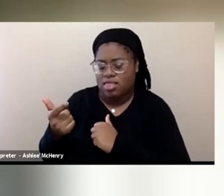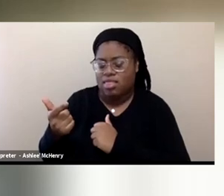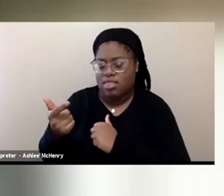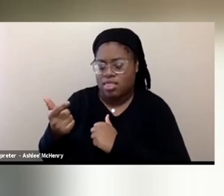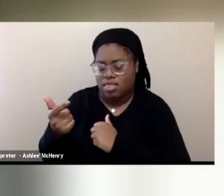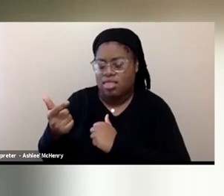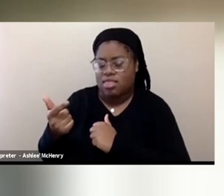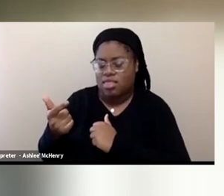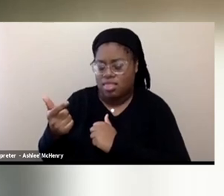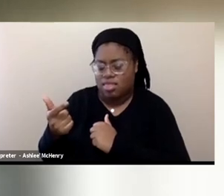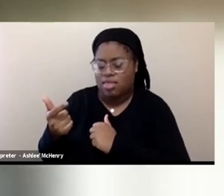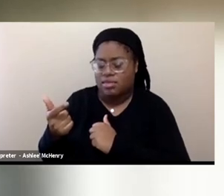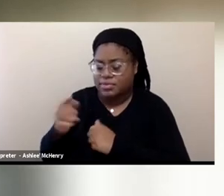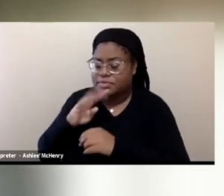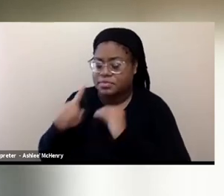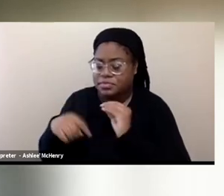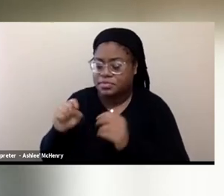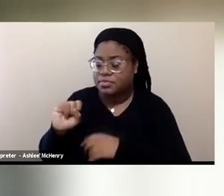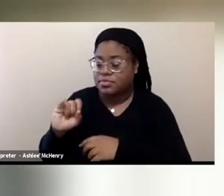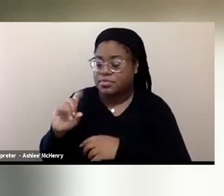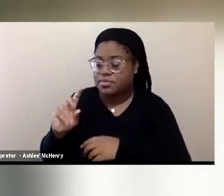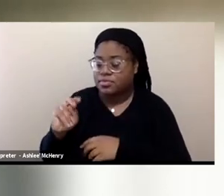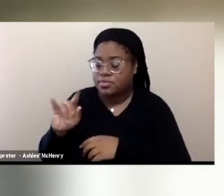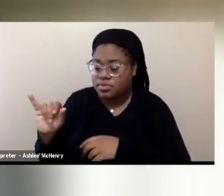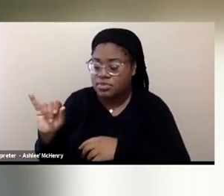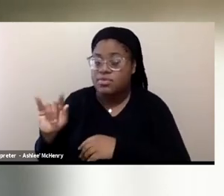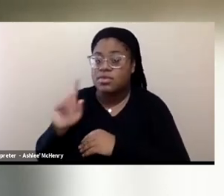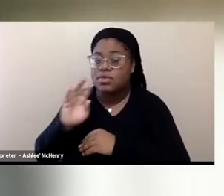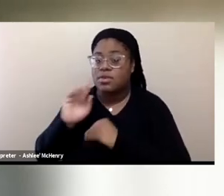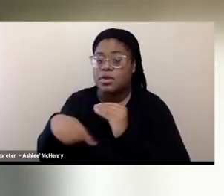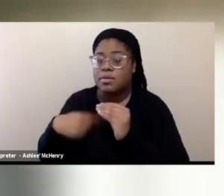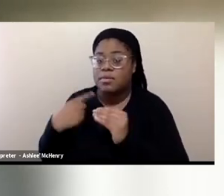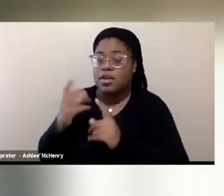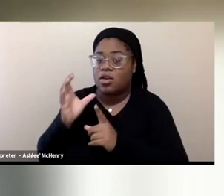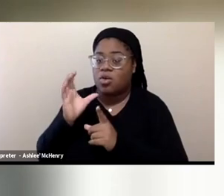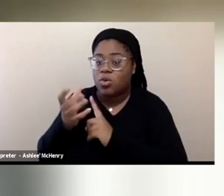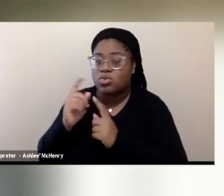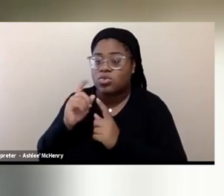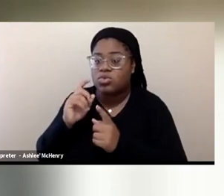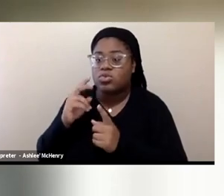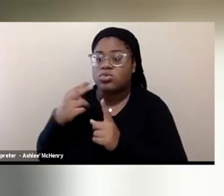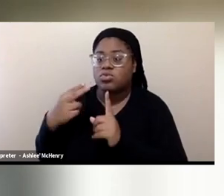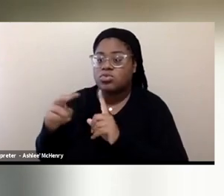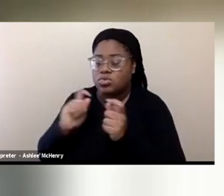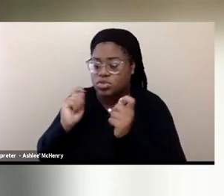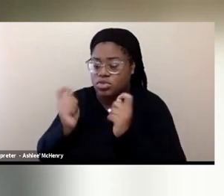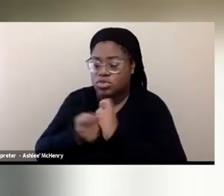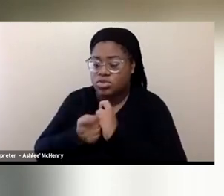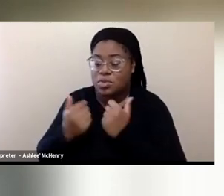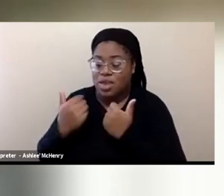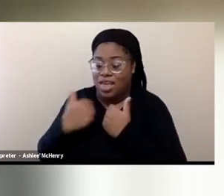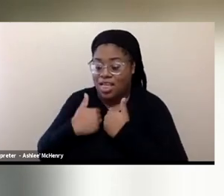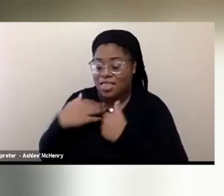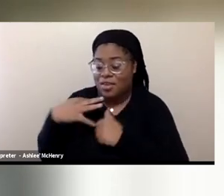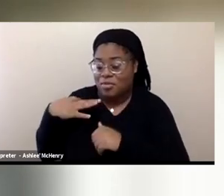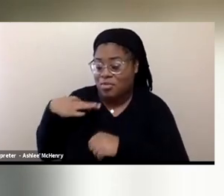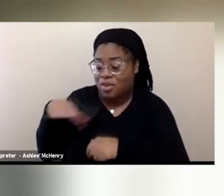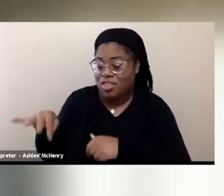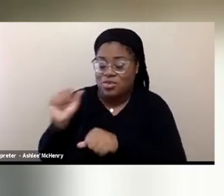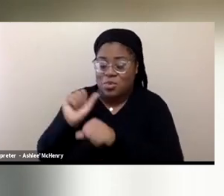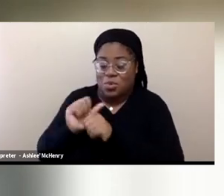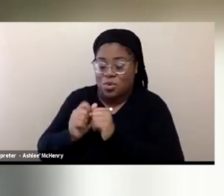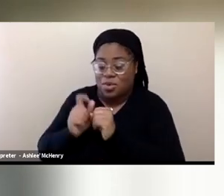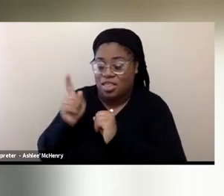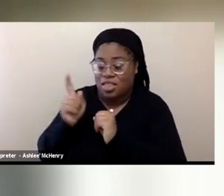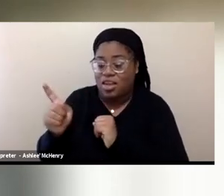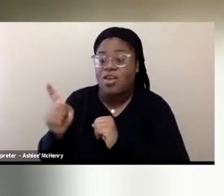we were talking about with Sydney in terms of driving narrative culture change, you know, we had the privilege of working with you on